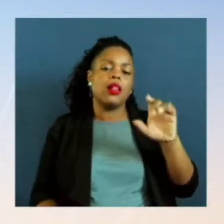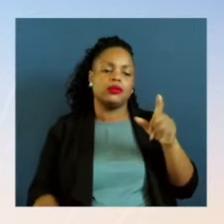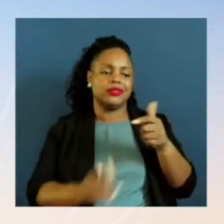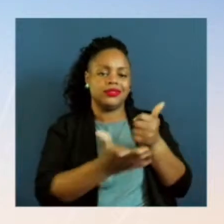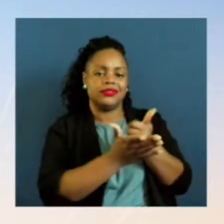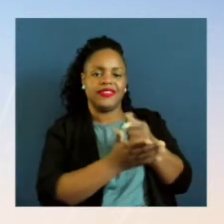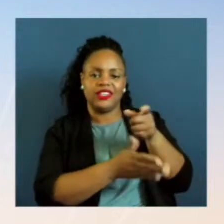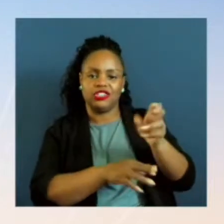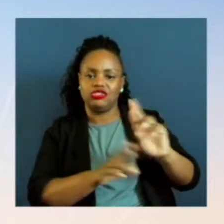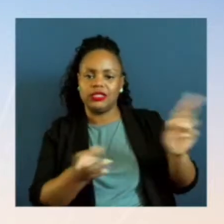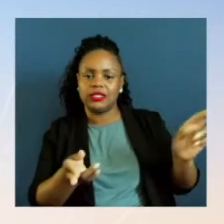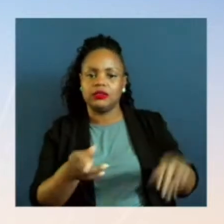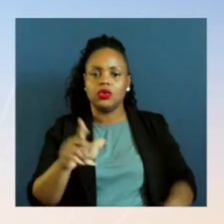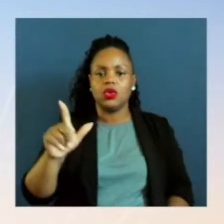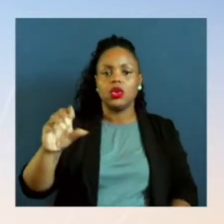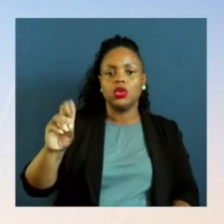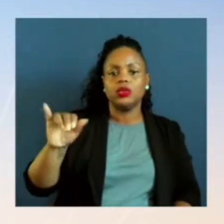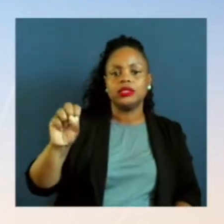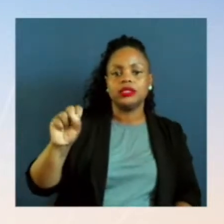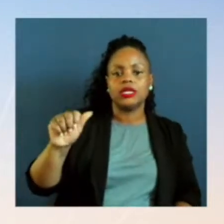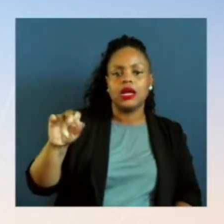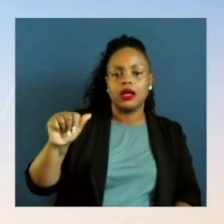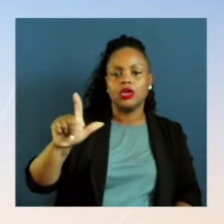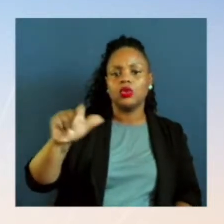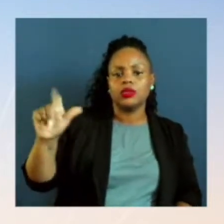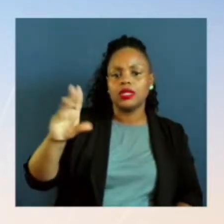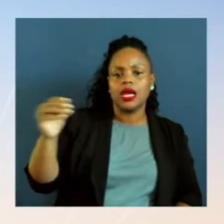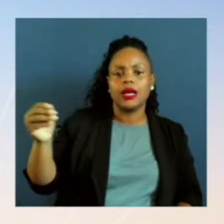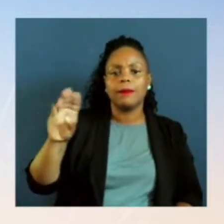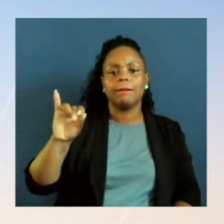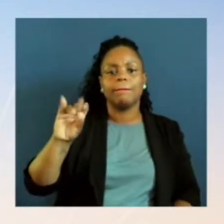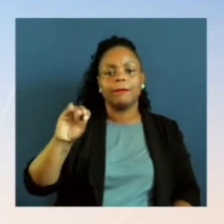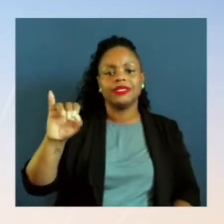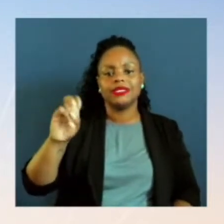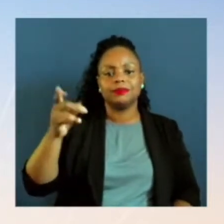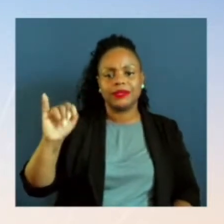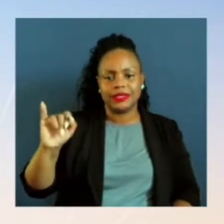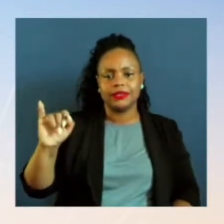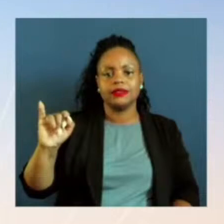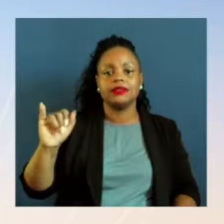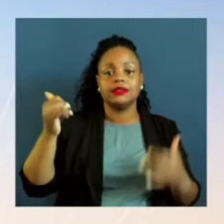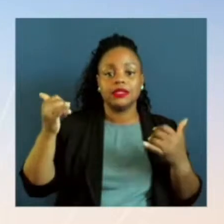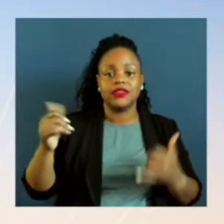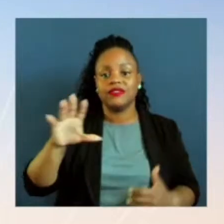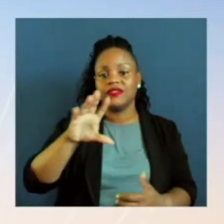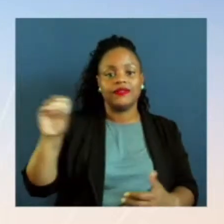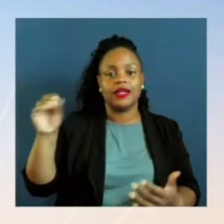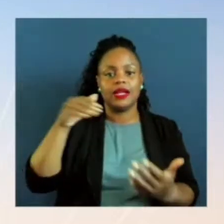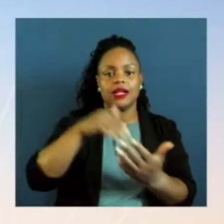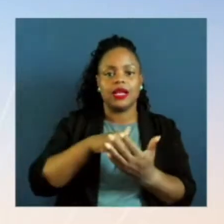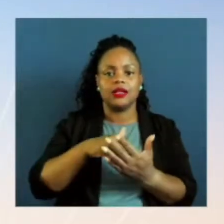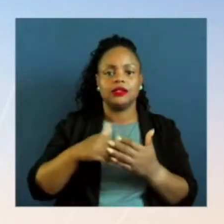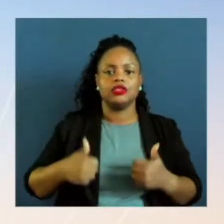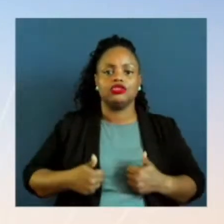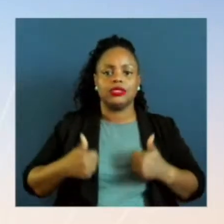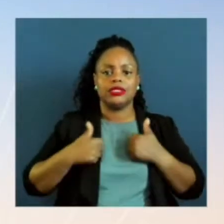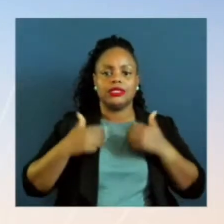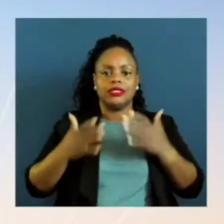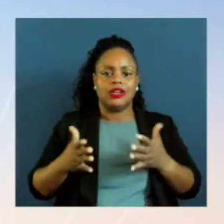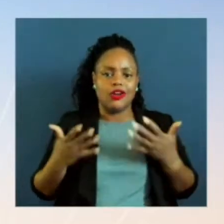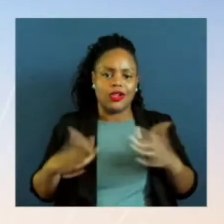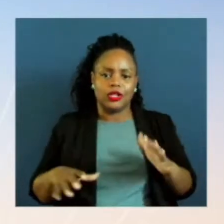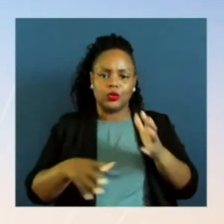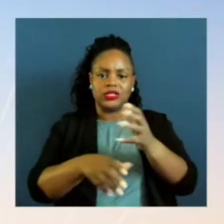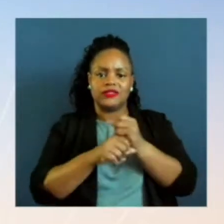Now, as of today, roughly 50,000 households in Louisiana have already received a one-time payment of $500 from FEMA to support